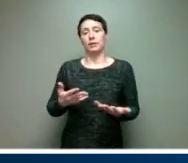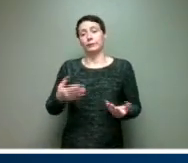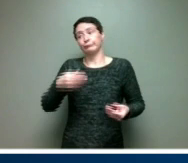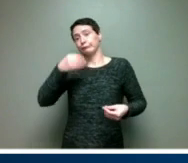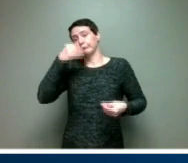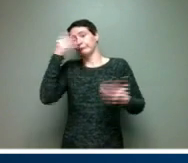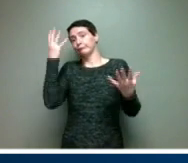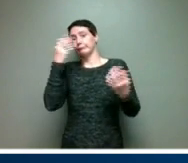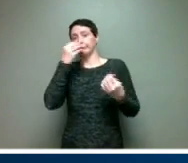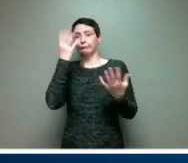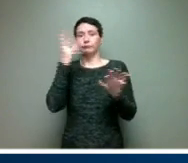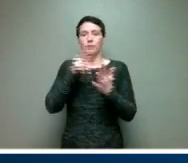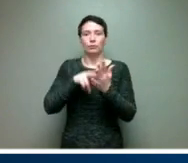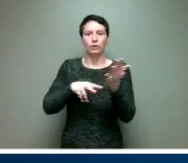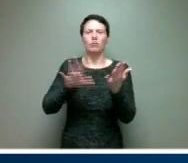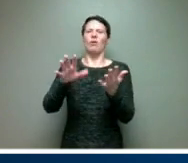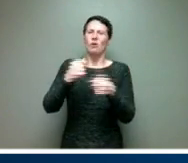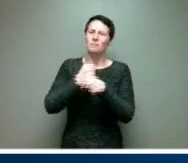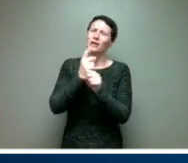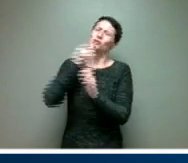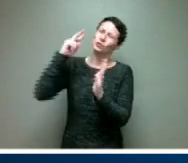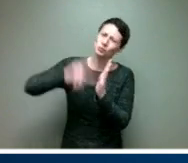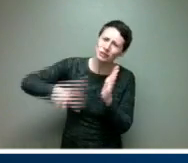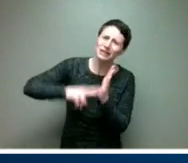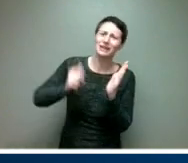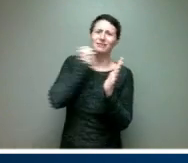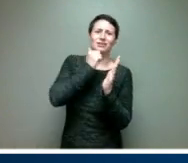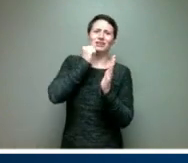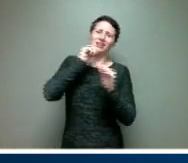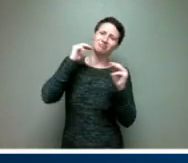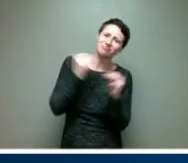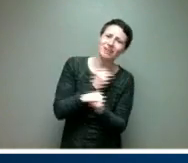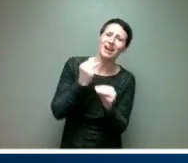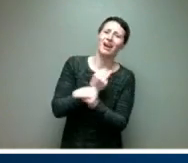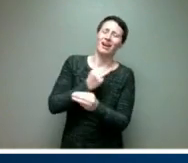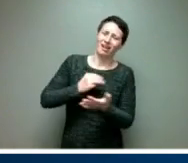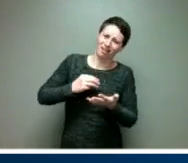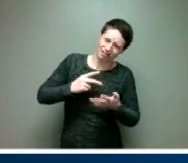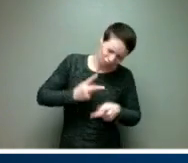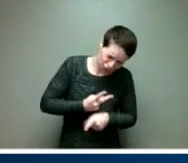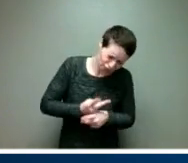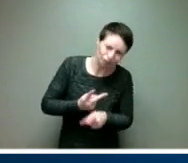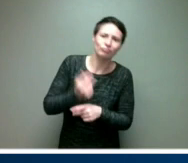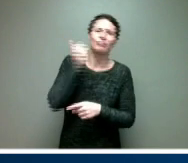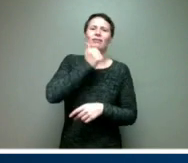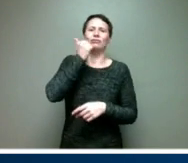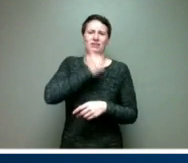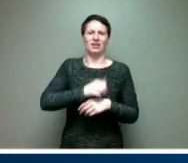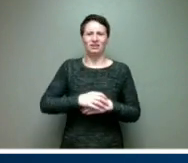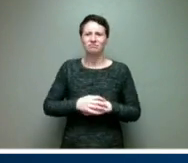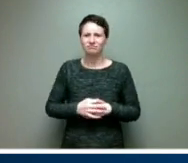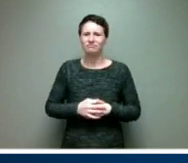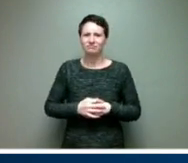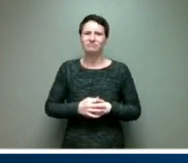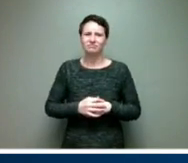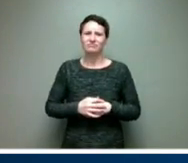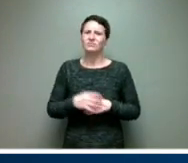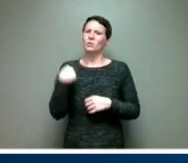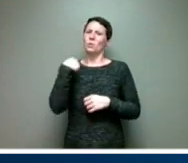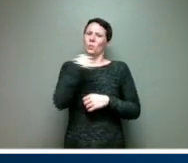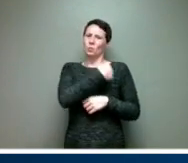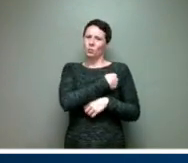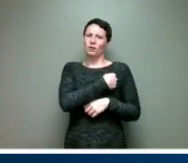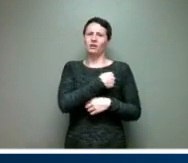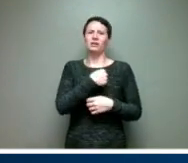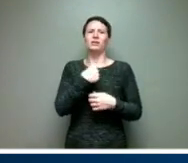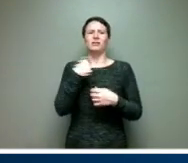we know and we recognize it's not what our students normally would have gotten on a day-to-day, but we believe it's still enriching